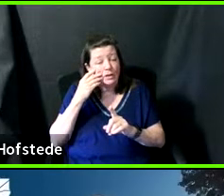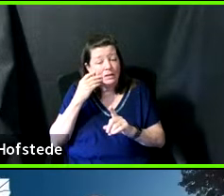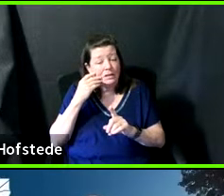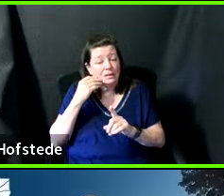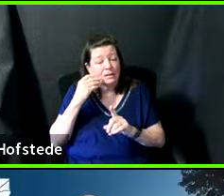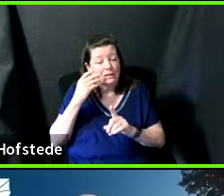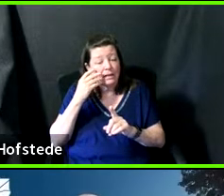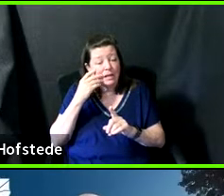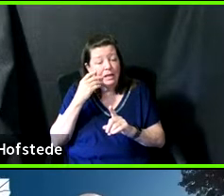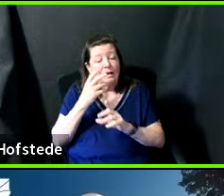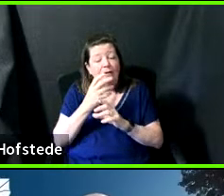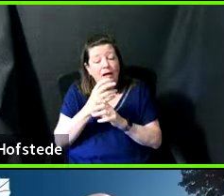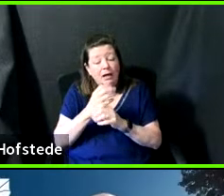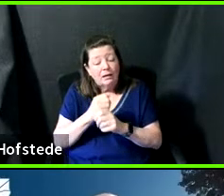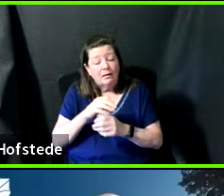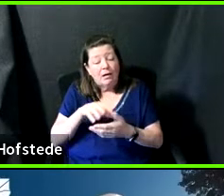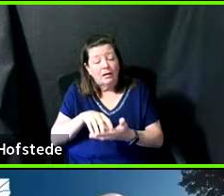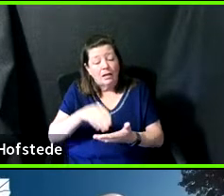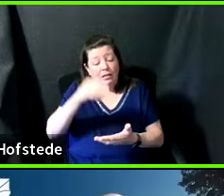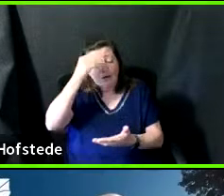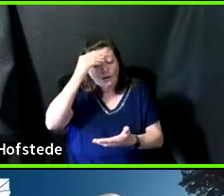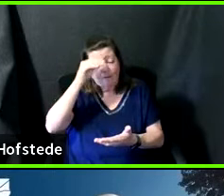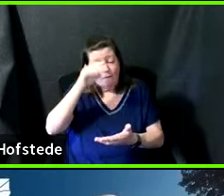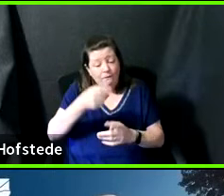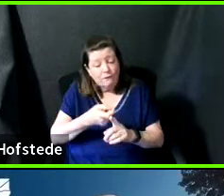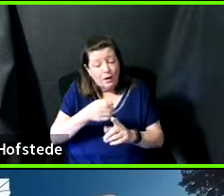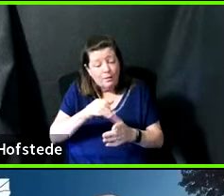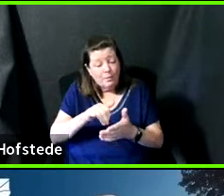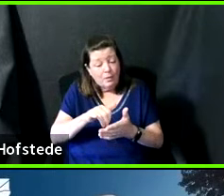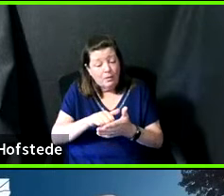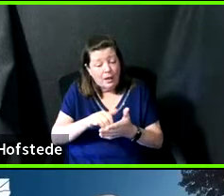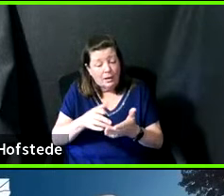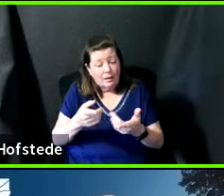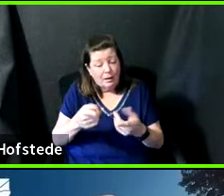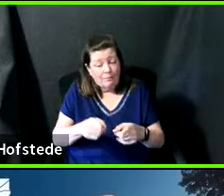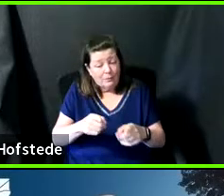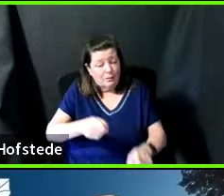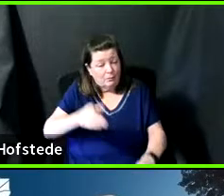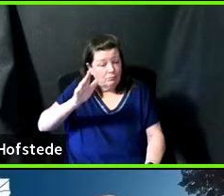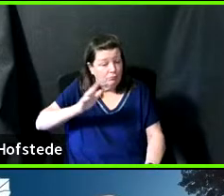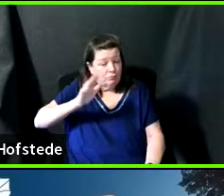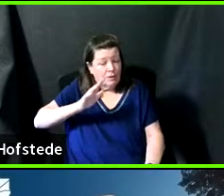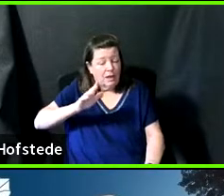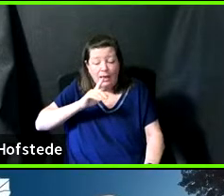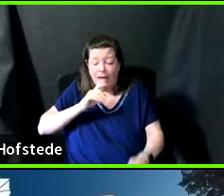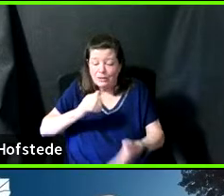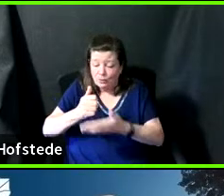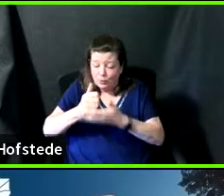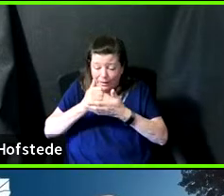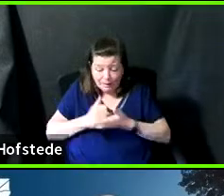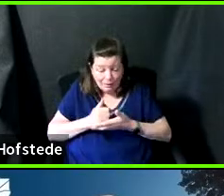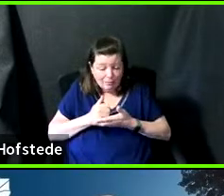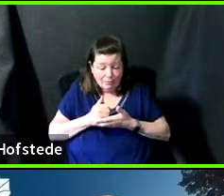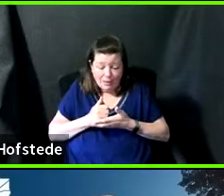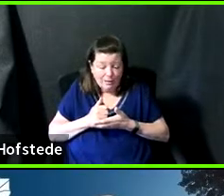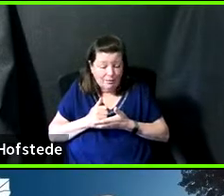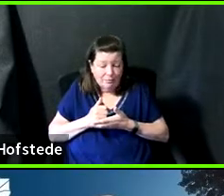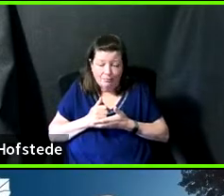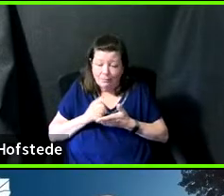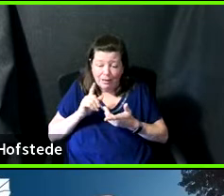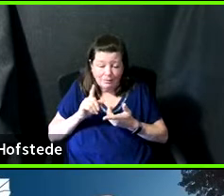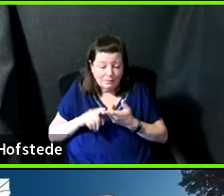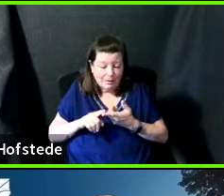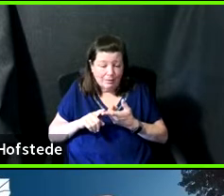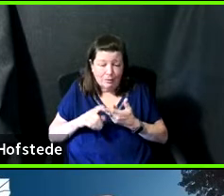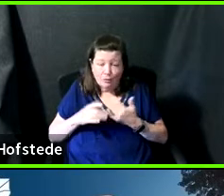and what I learned from that has really helped me even up to this day. and